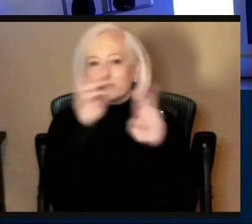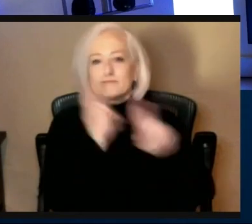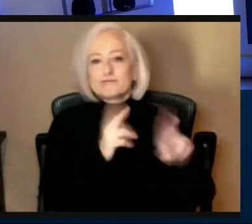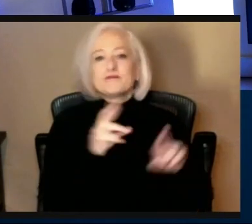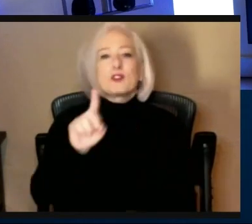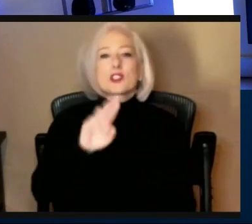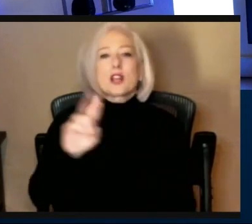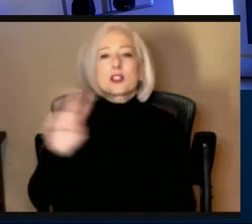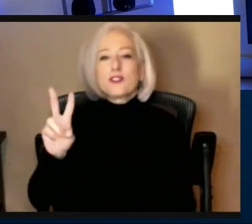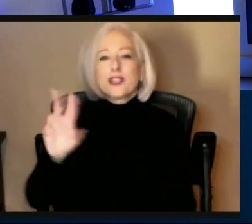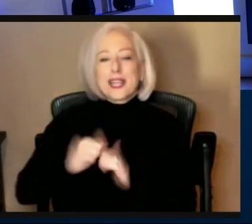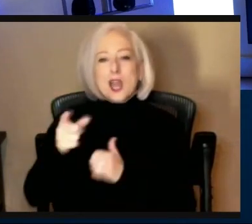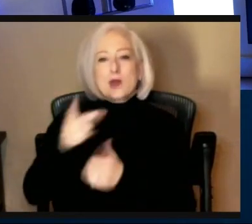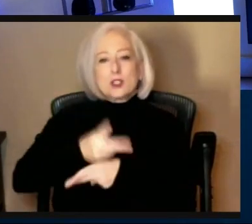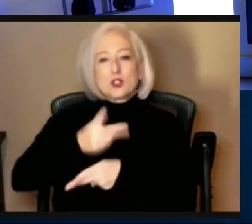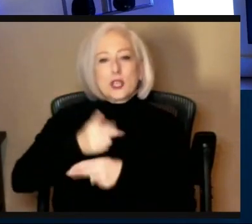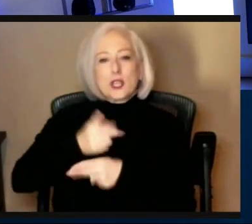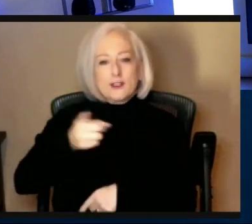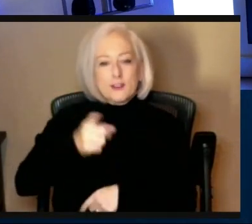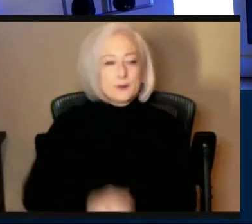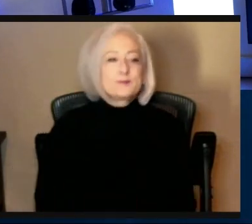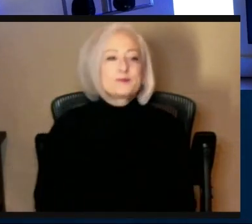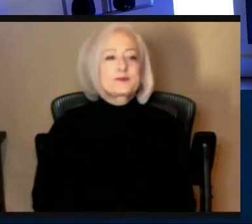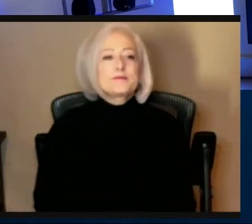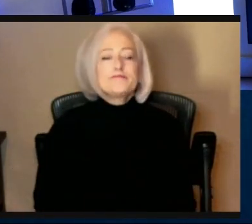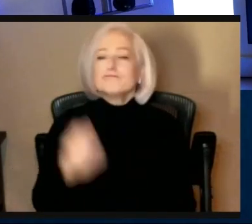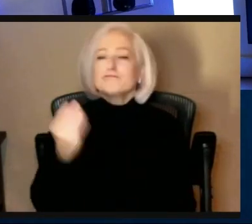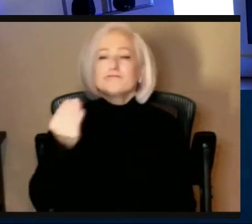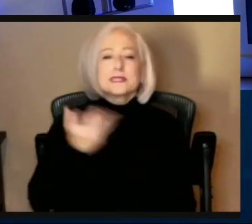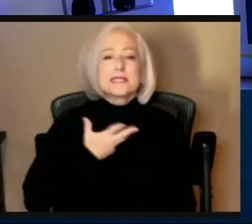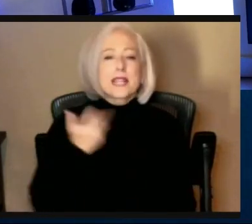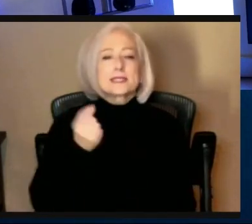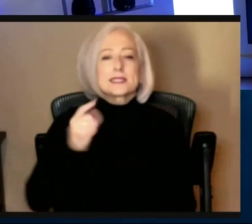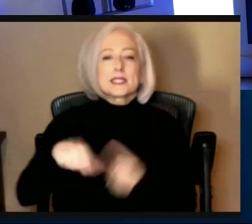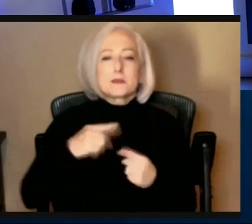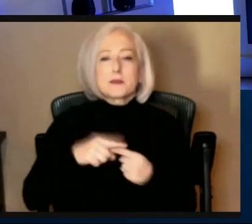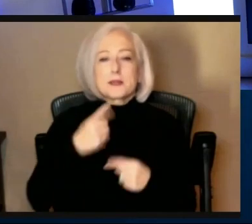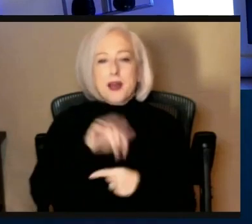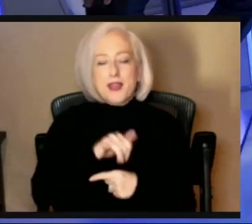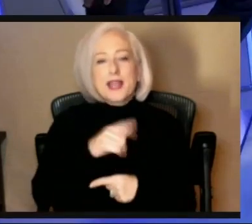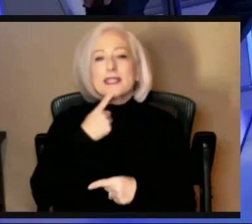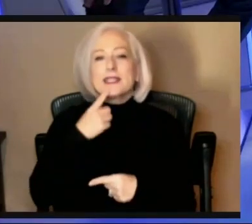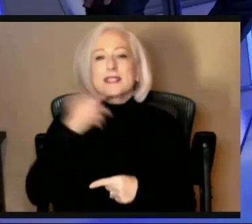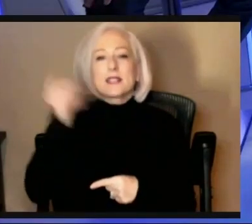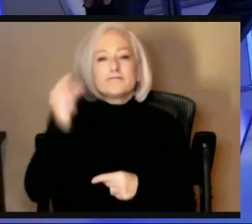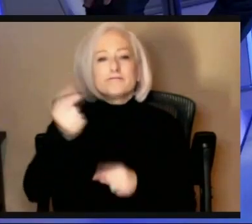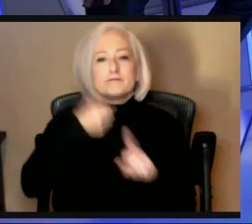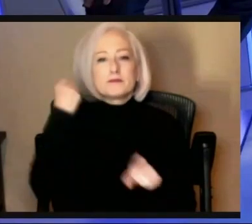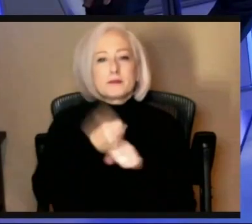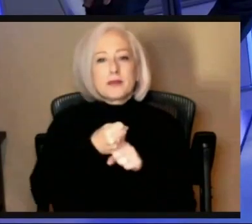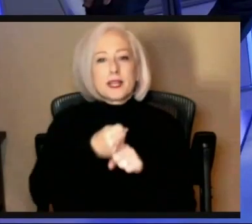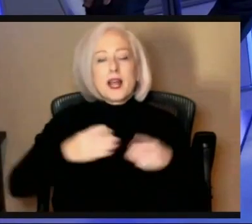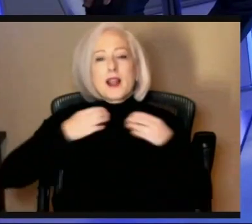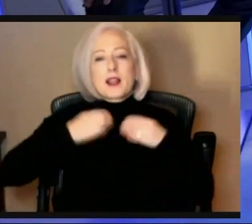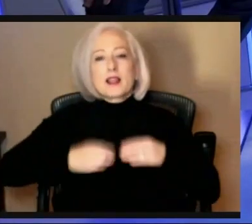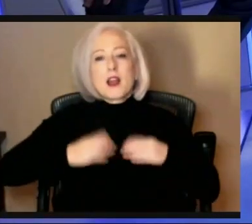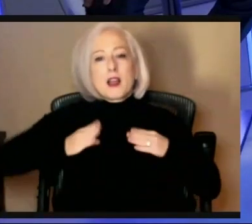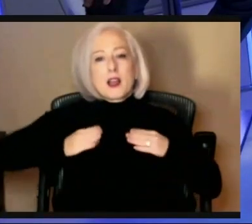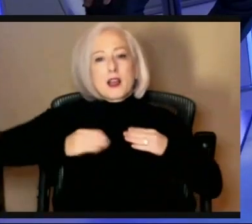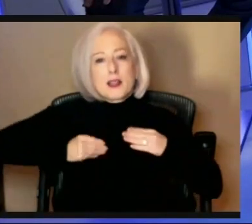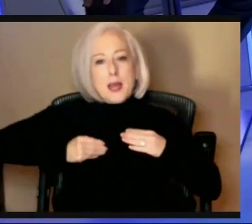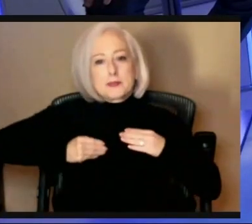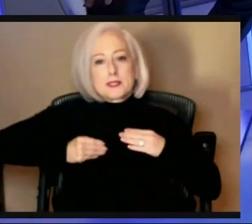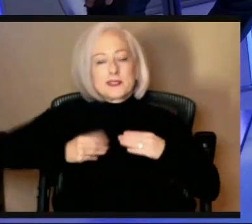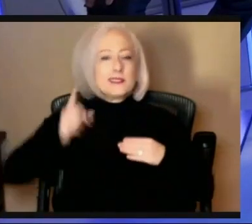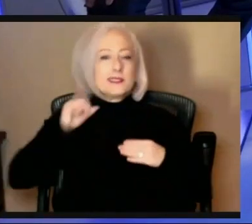care of you. So tell us a little bit about when he said a spontaneous lung collapse. That sounds very serious to the rest of us. He seems